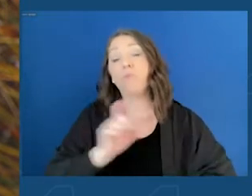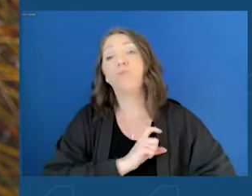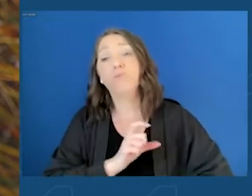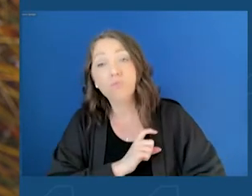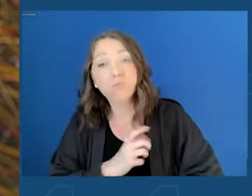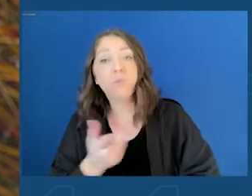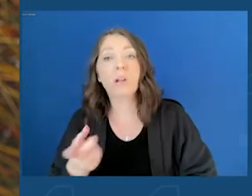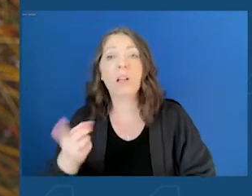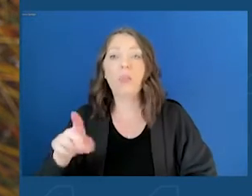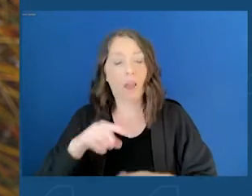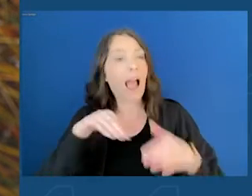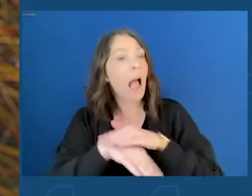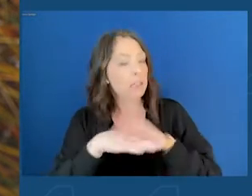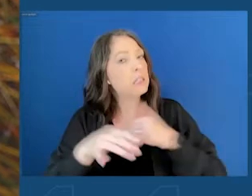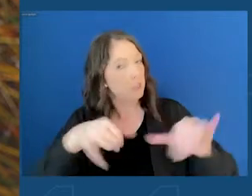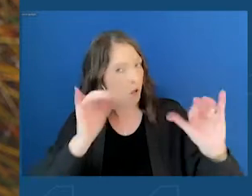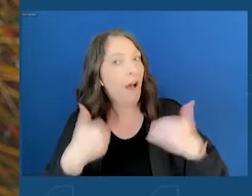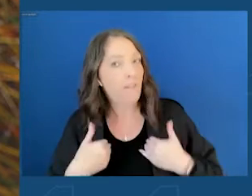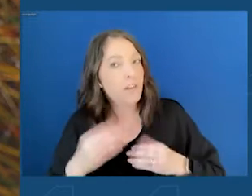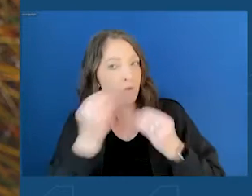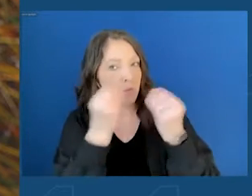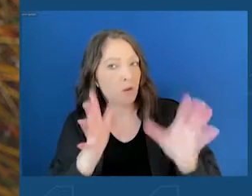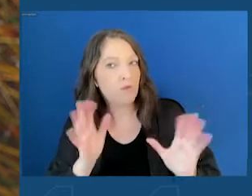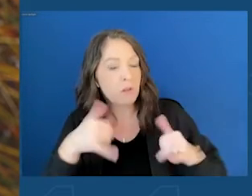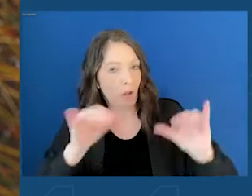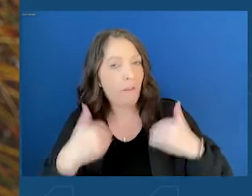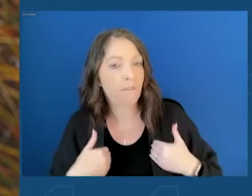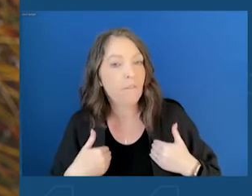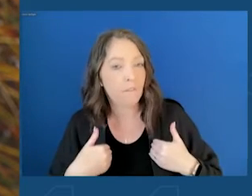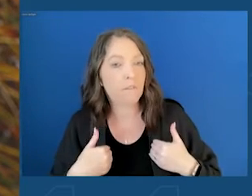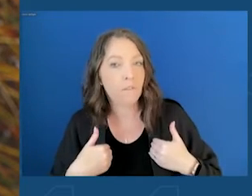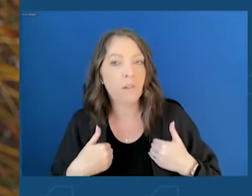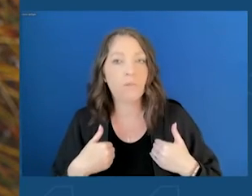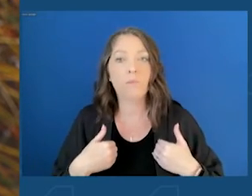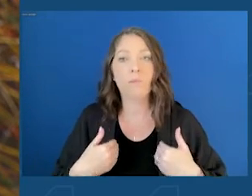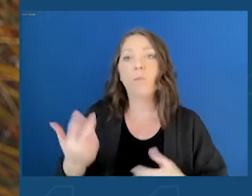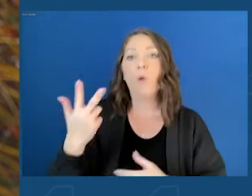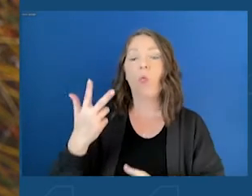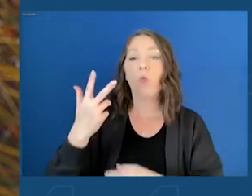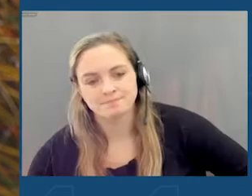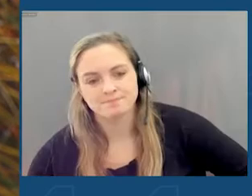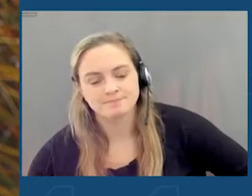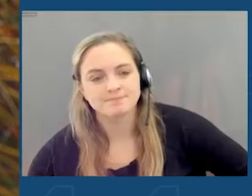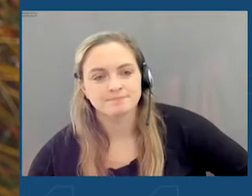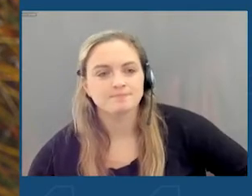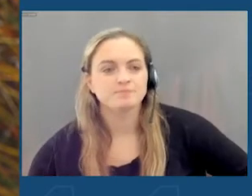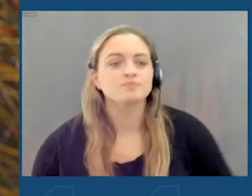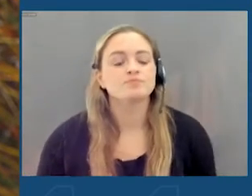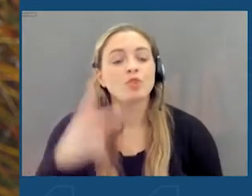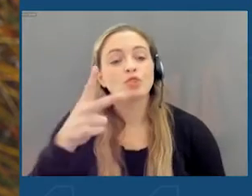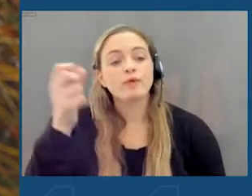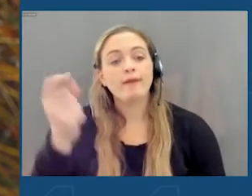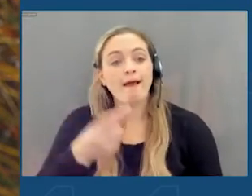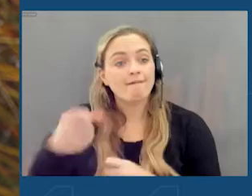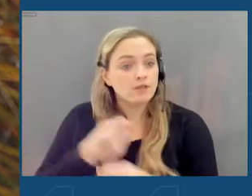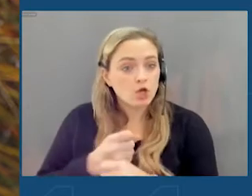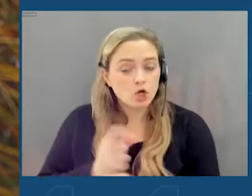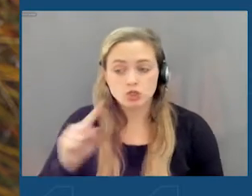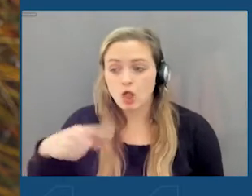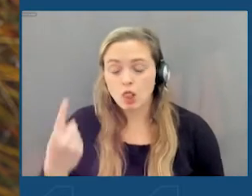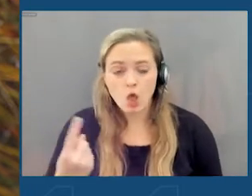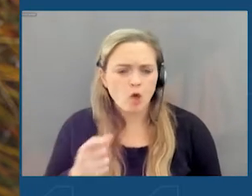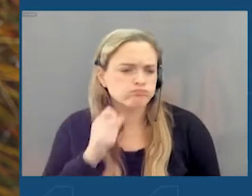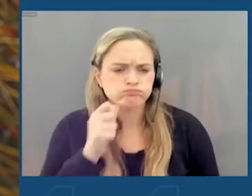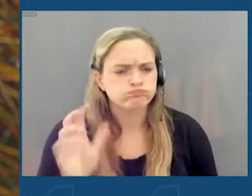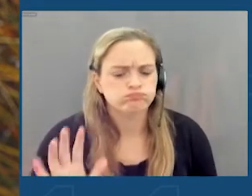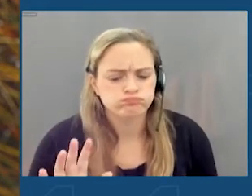have access to the information. It's been 3.5 years, and I did not do this alone. To my team, thank you. If you guys can get up,